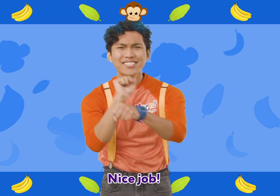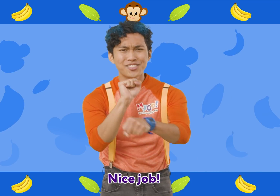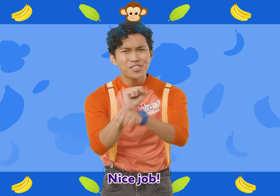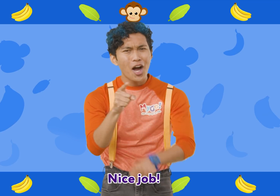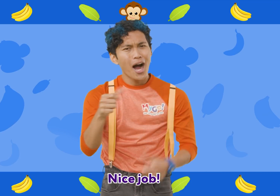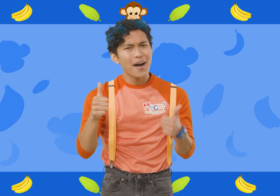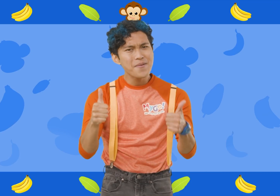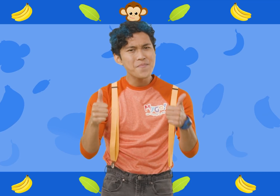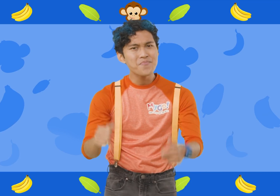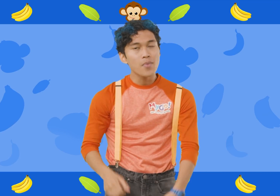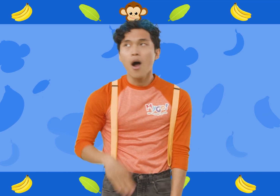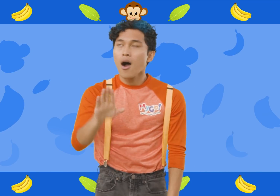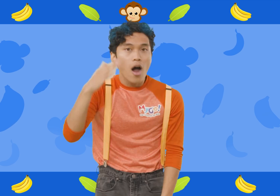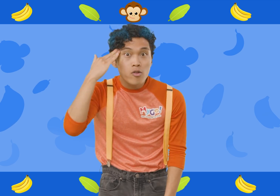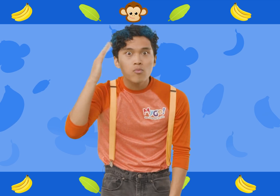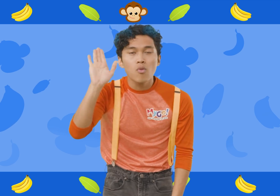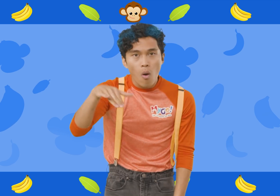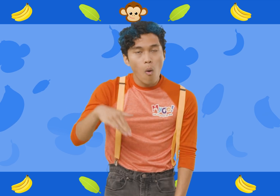Nice job.